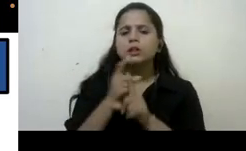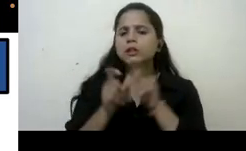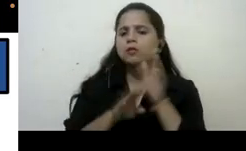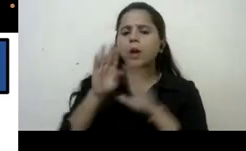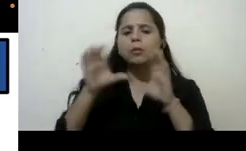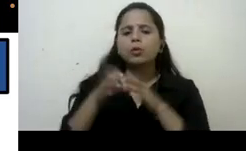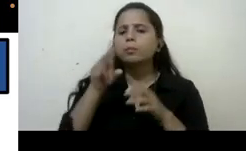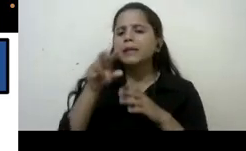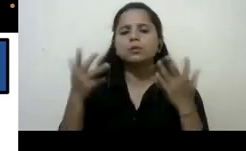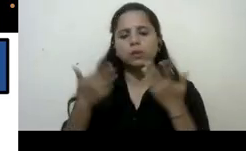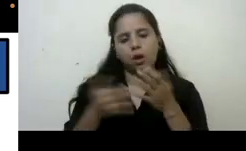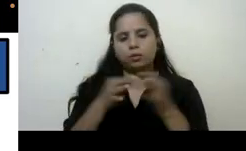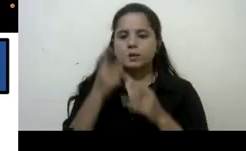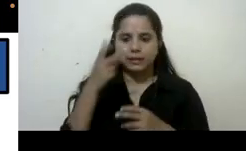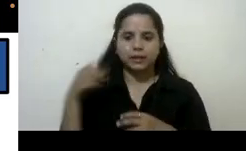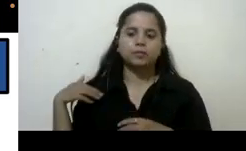is.